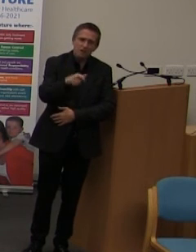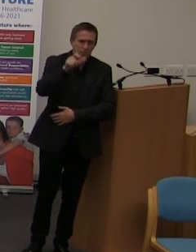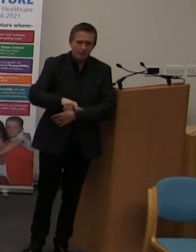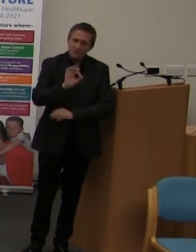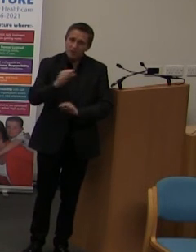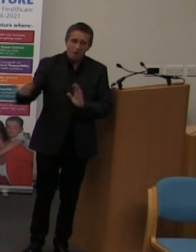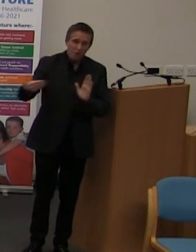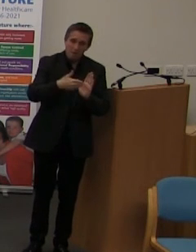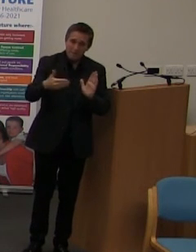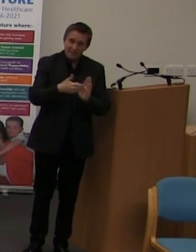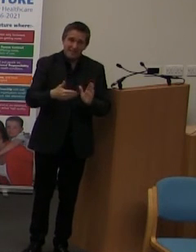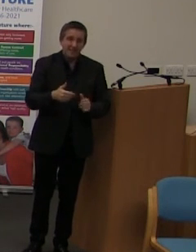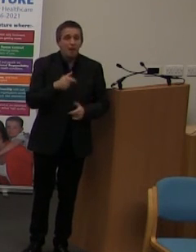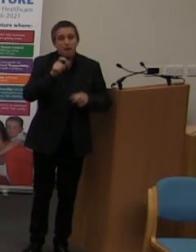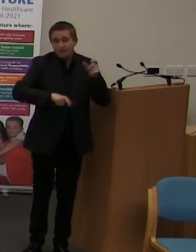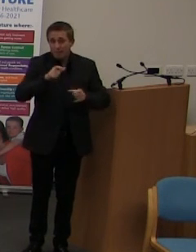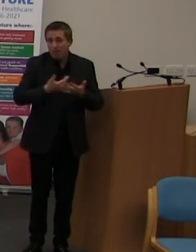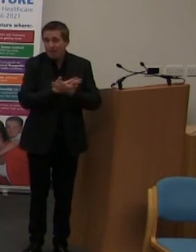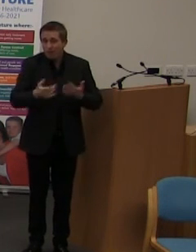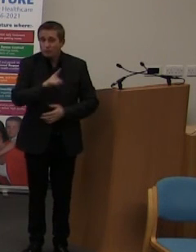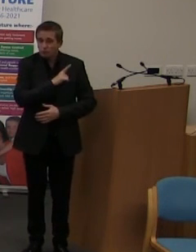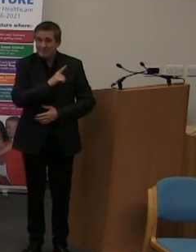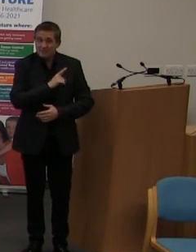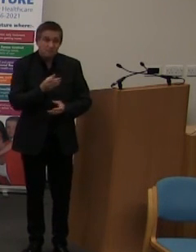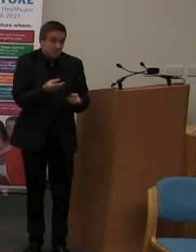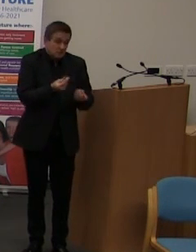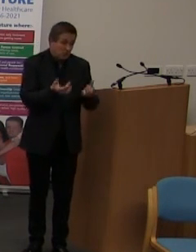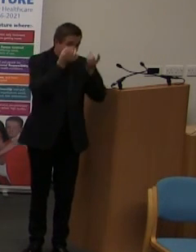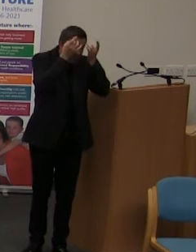appointments. There are lots of different reasons people do forget.